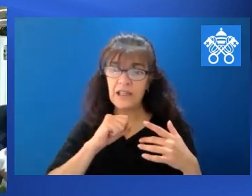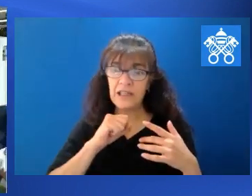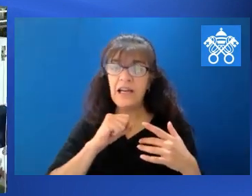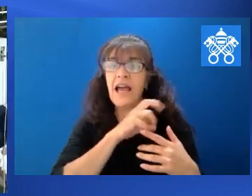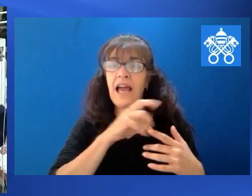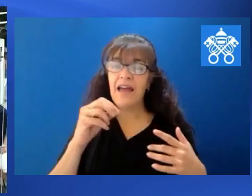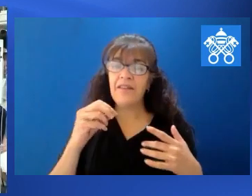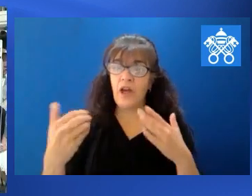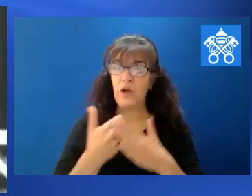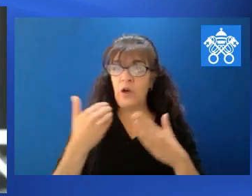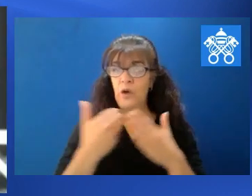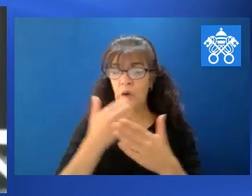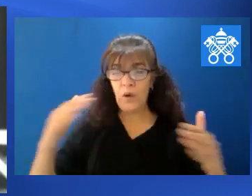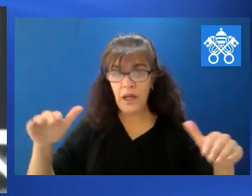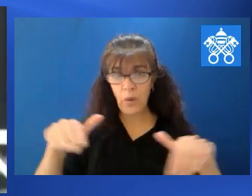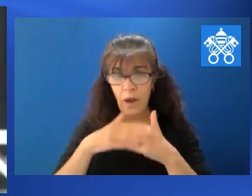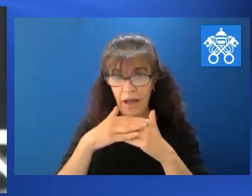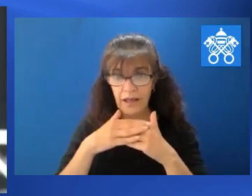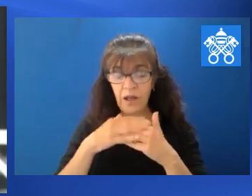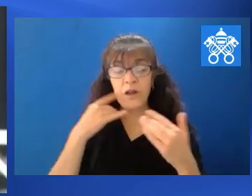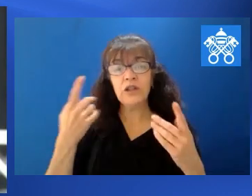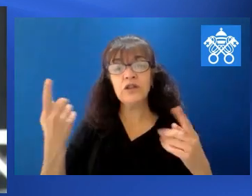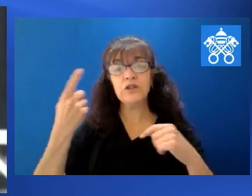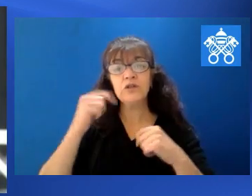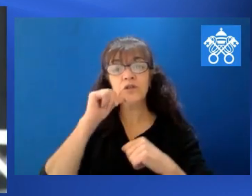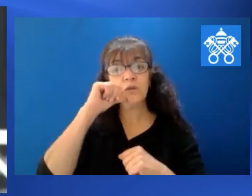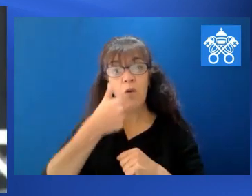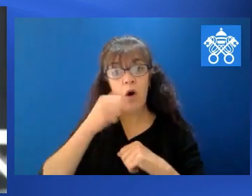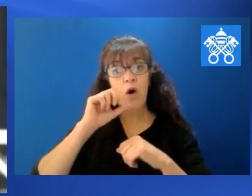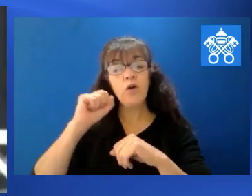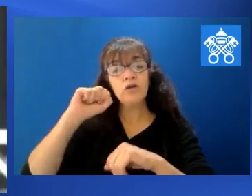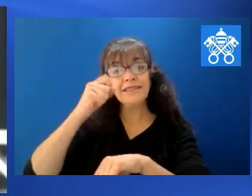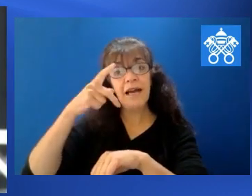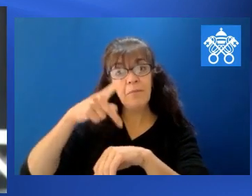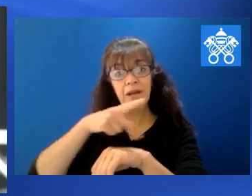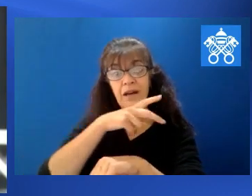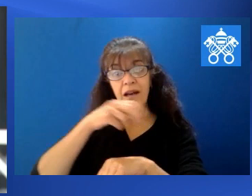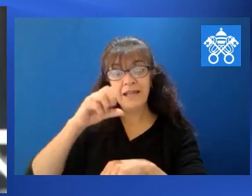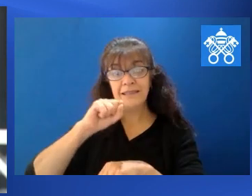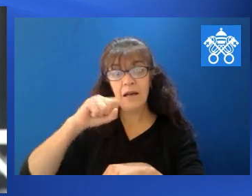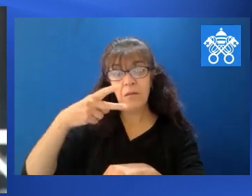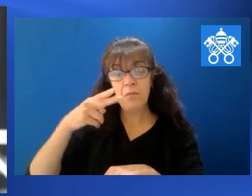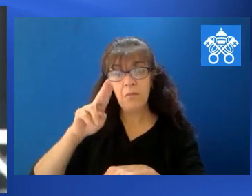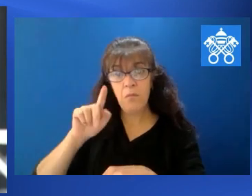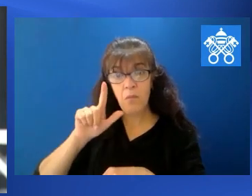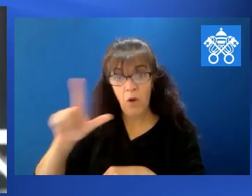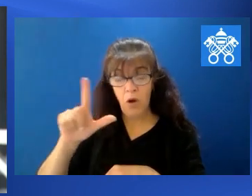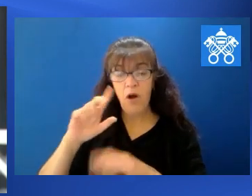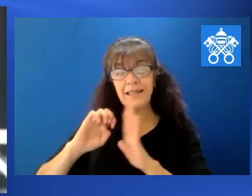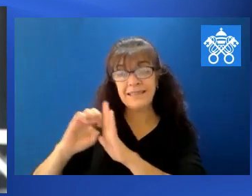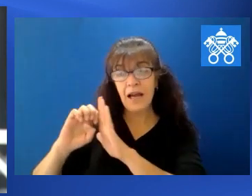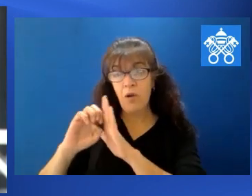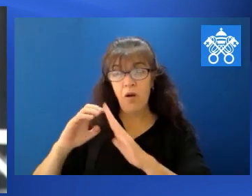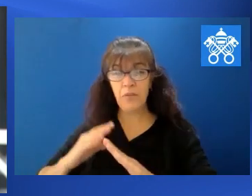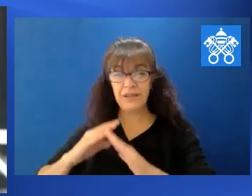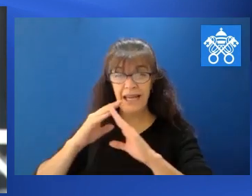spouses. Tomorrow we will celebrate the Solemnity of Saints Peter and Paul, the example and protection of these two apostles.